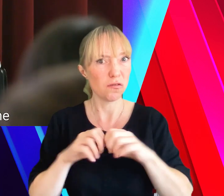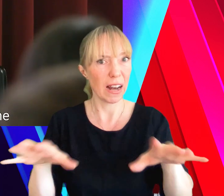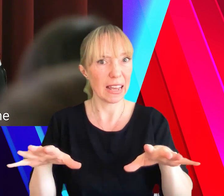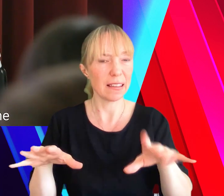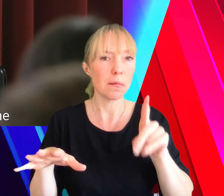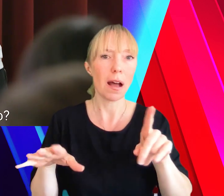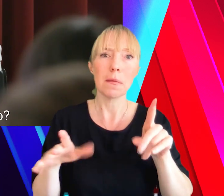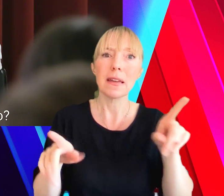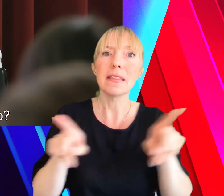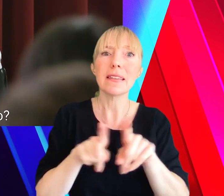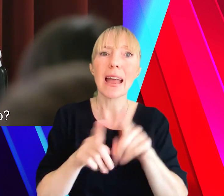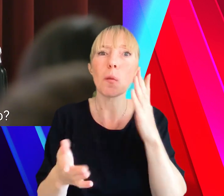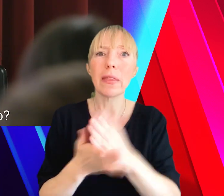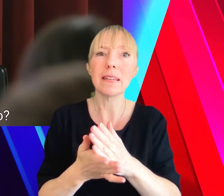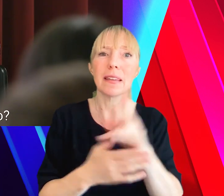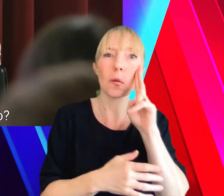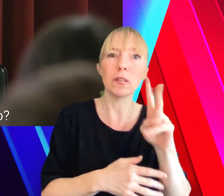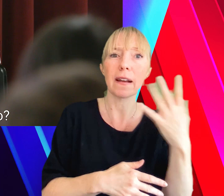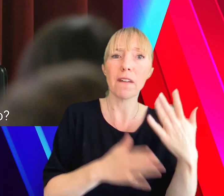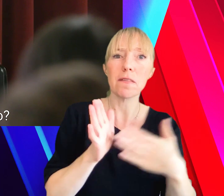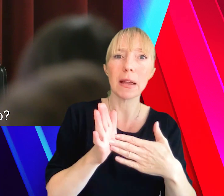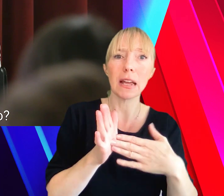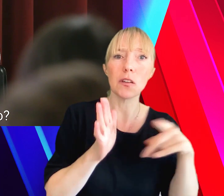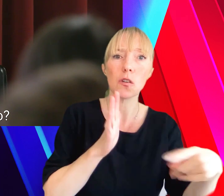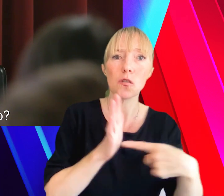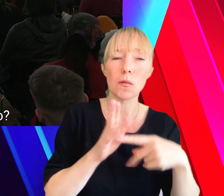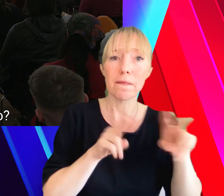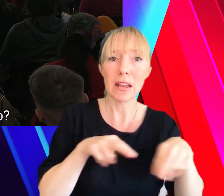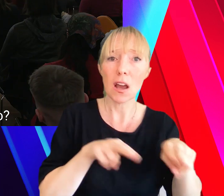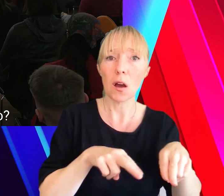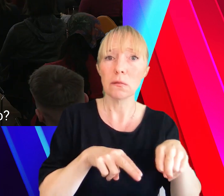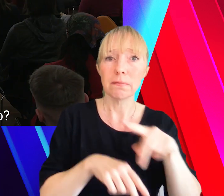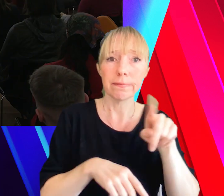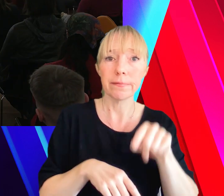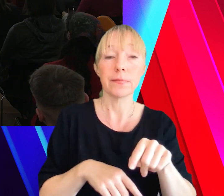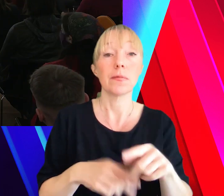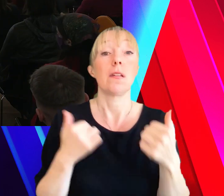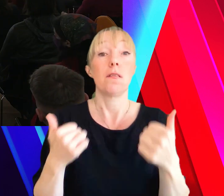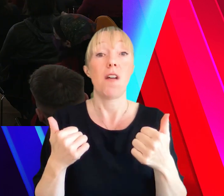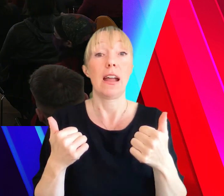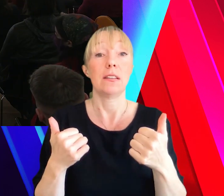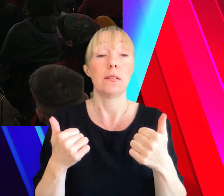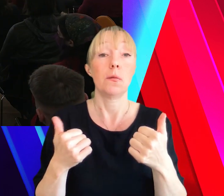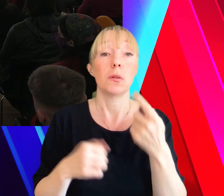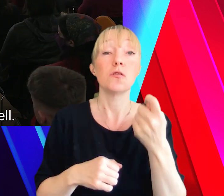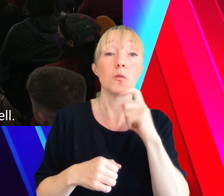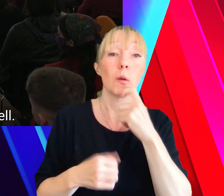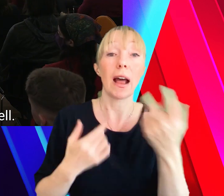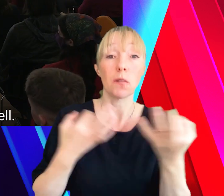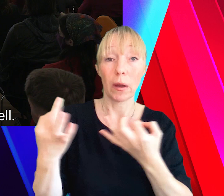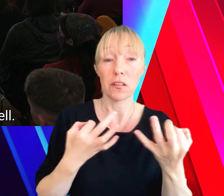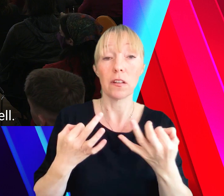then going to have the same type of authenticity as like watching a 5-minute YouTube video? Yeah. And I think that like leads me quite nicely. We'll